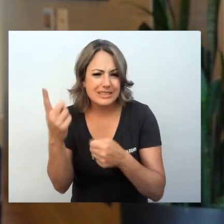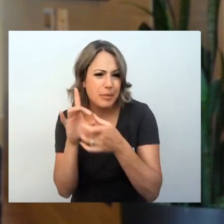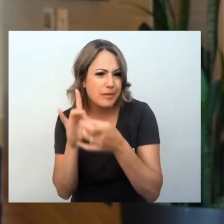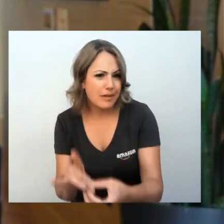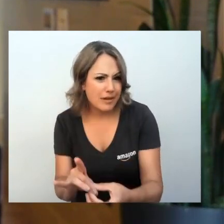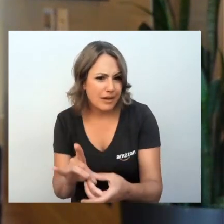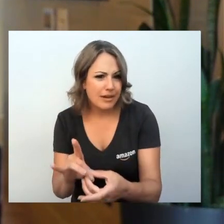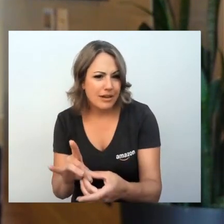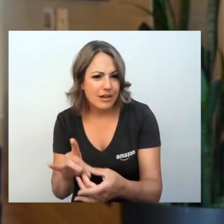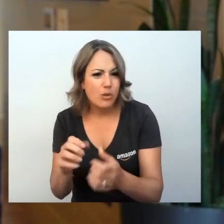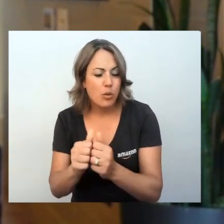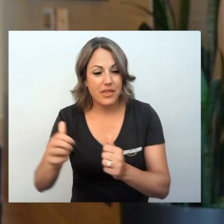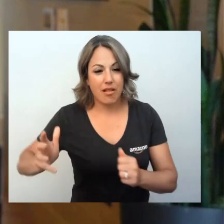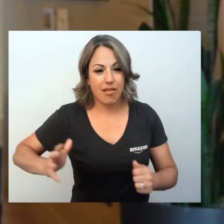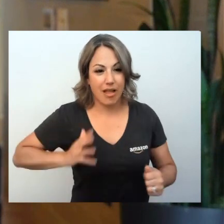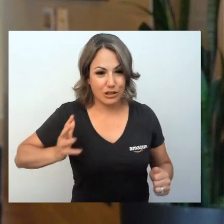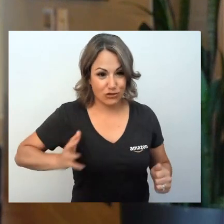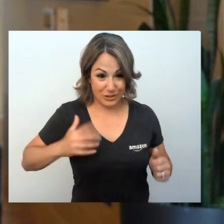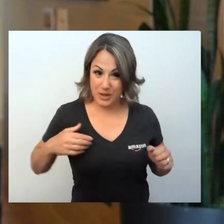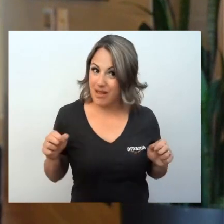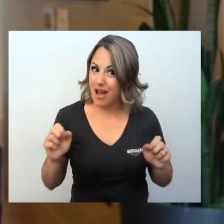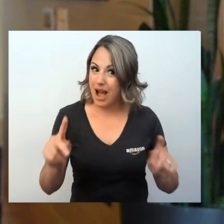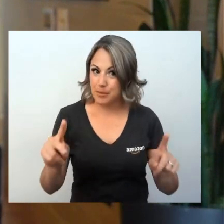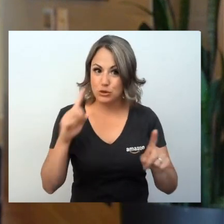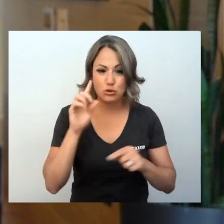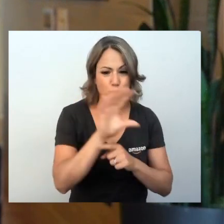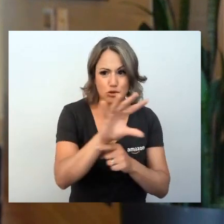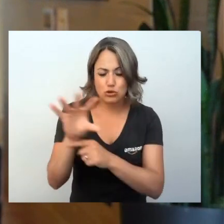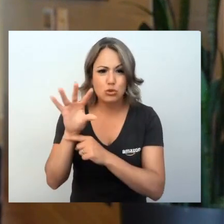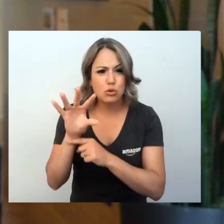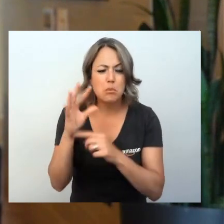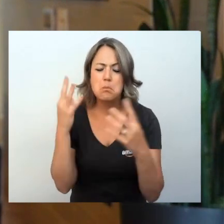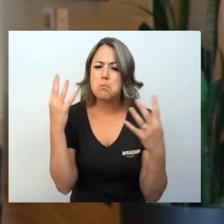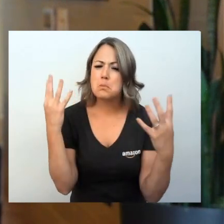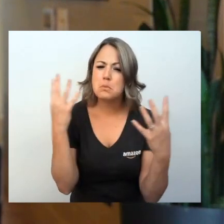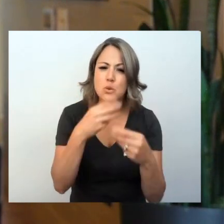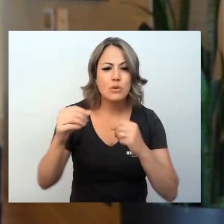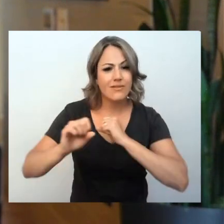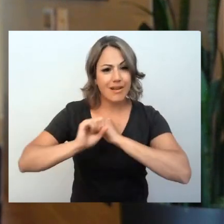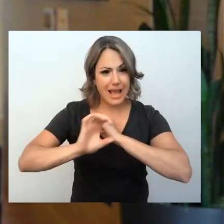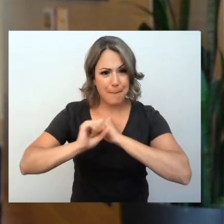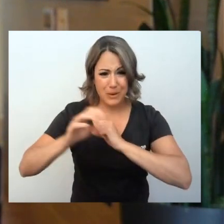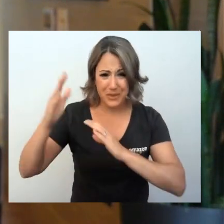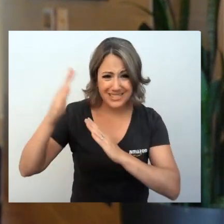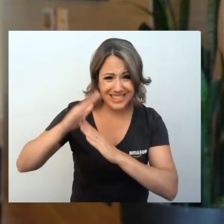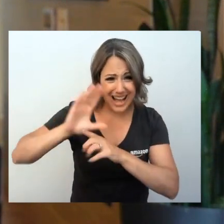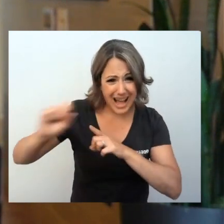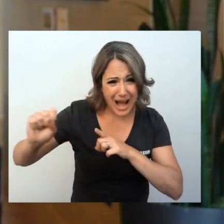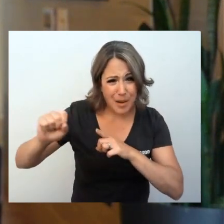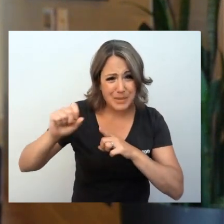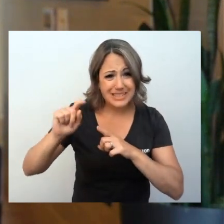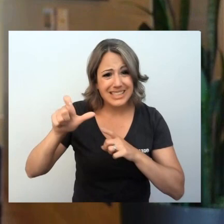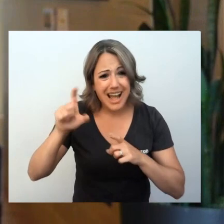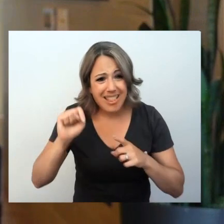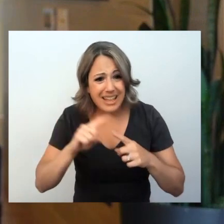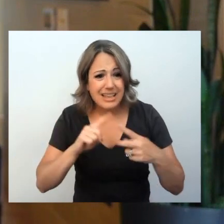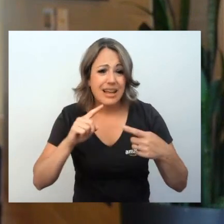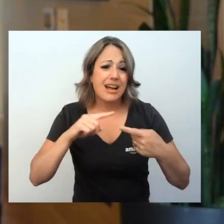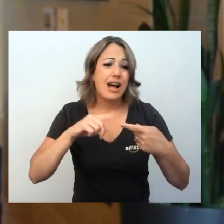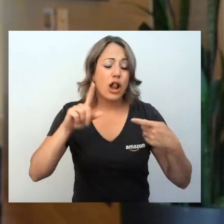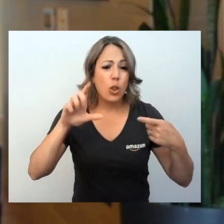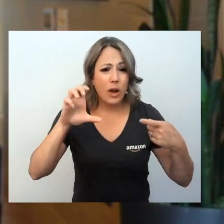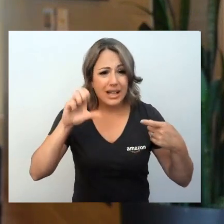our luxury brands. And so we got the opportunity to shoot a beautiful campaign with some really top talent like Paloma El Sacer,